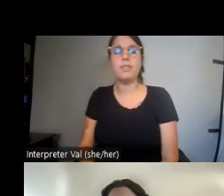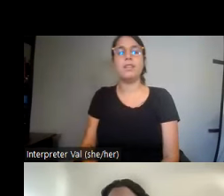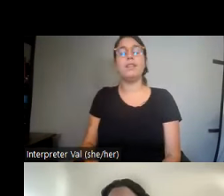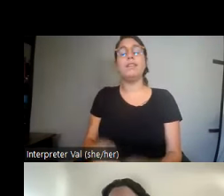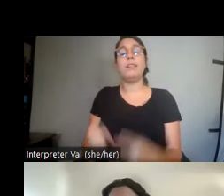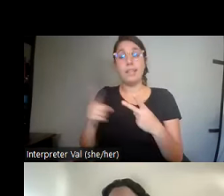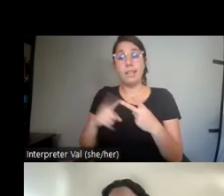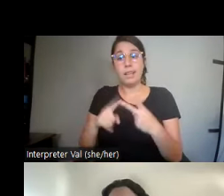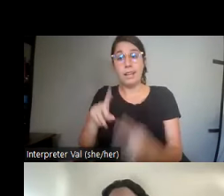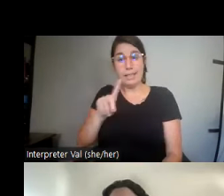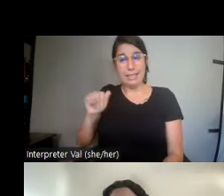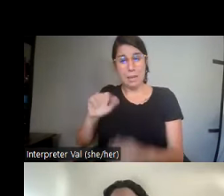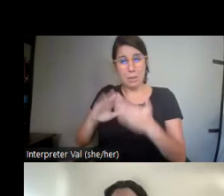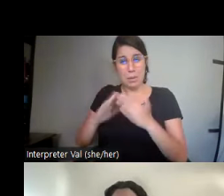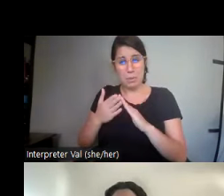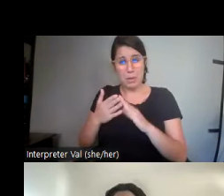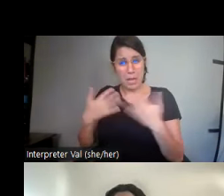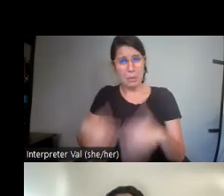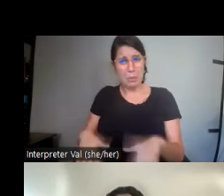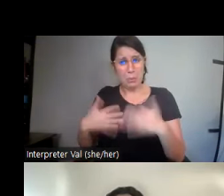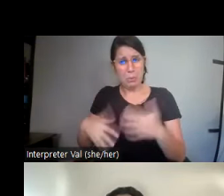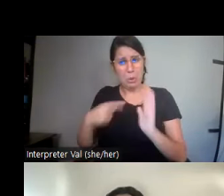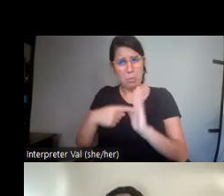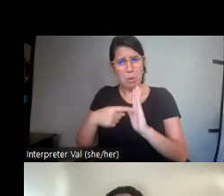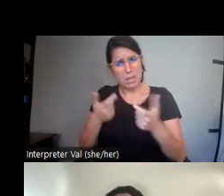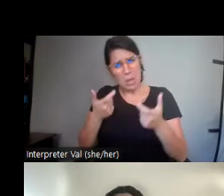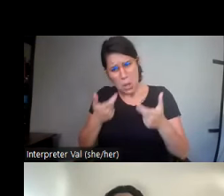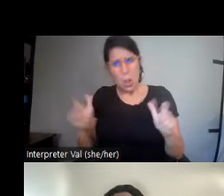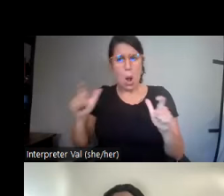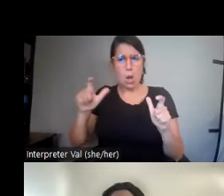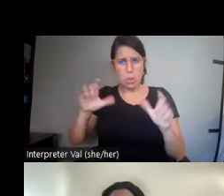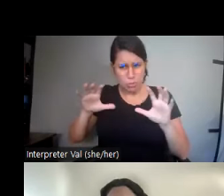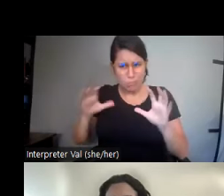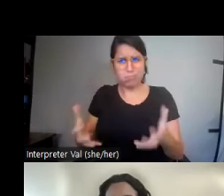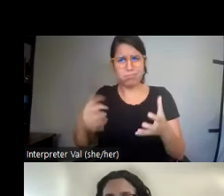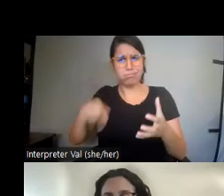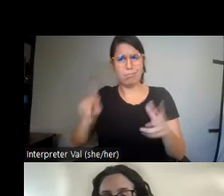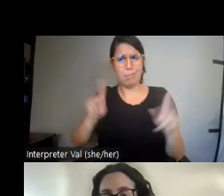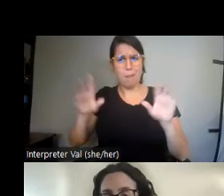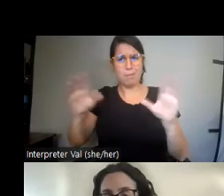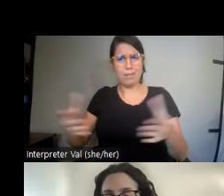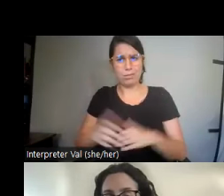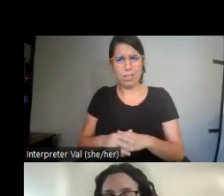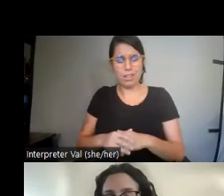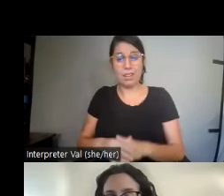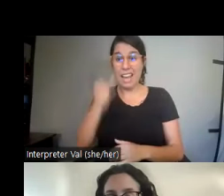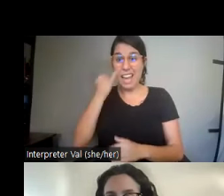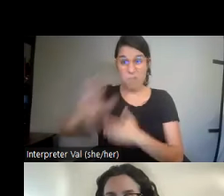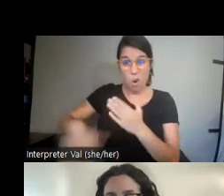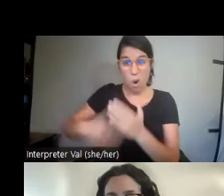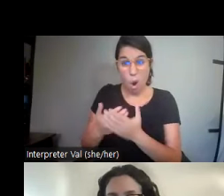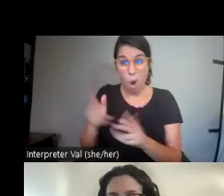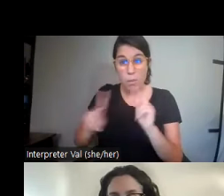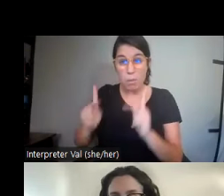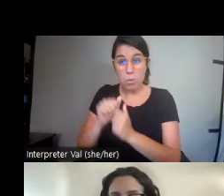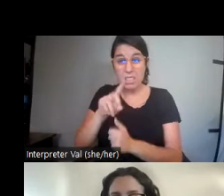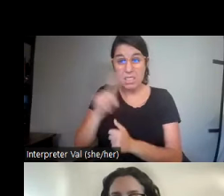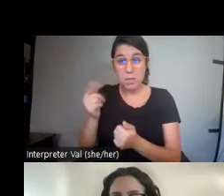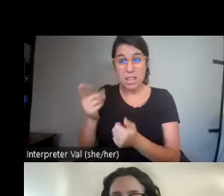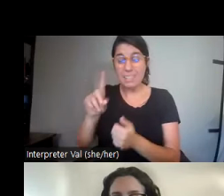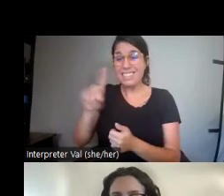community represents a large sector of the population. So if all of the people with disabilities who wanted to vote did